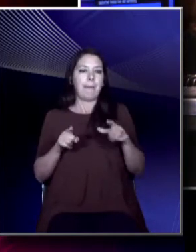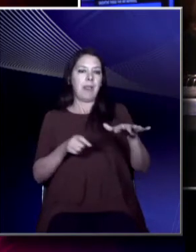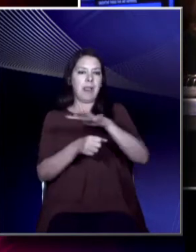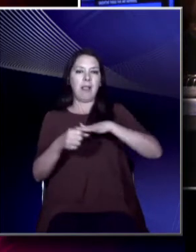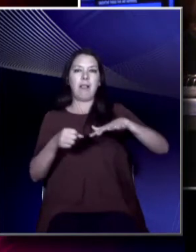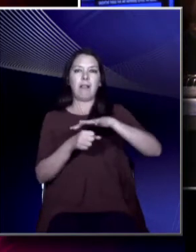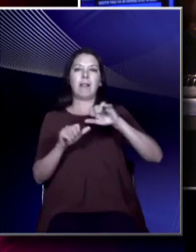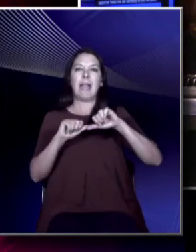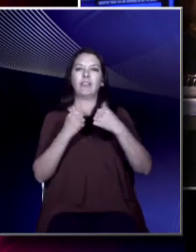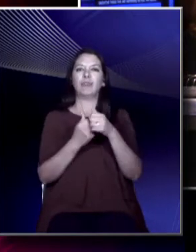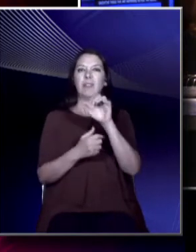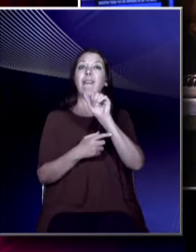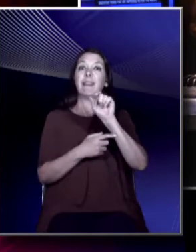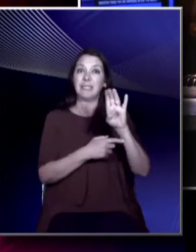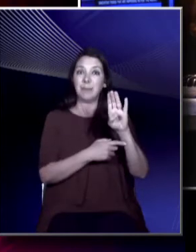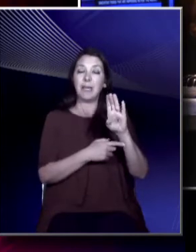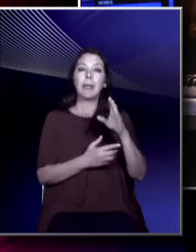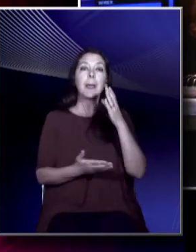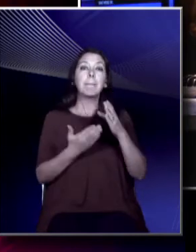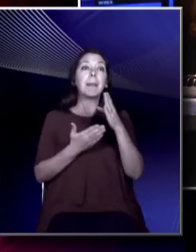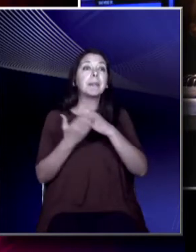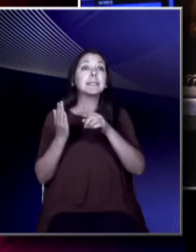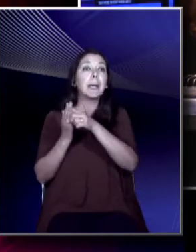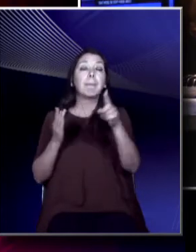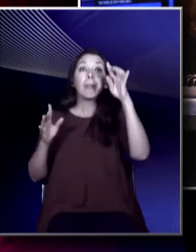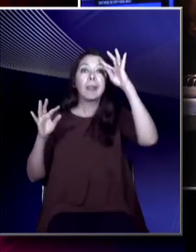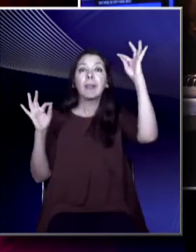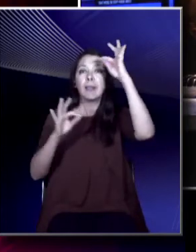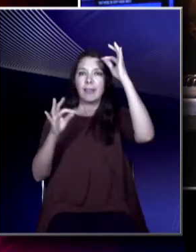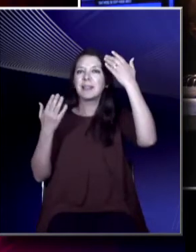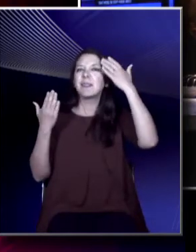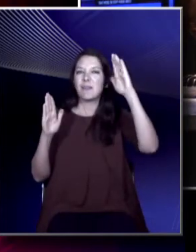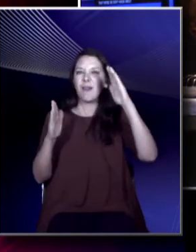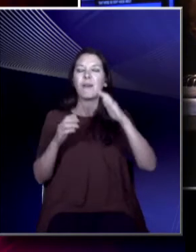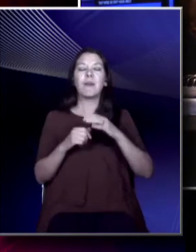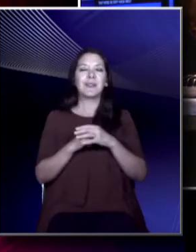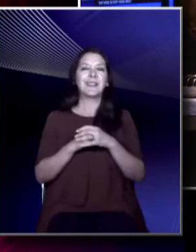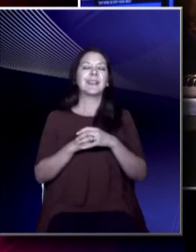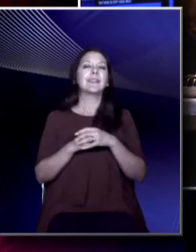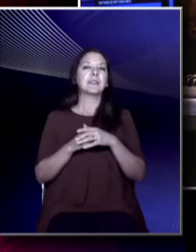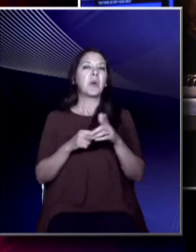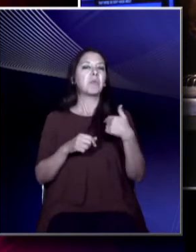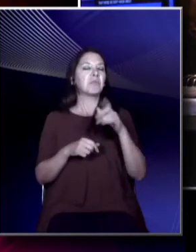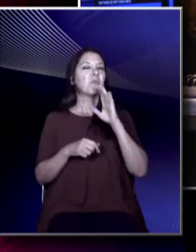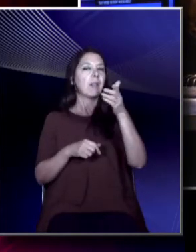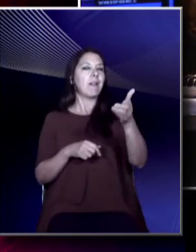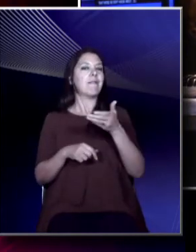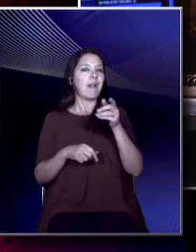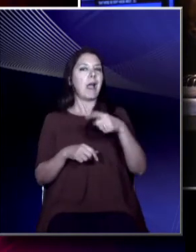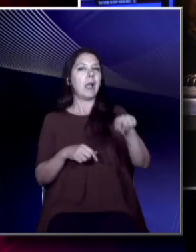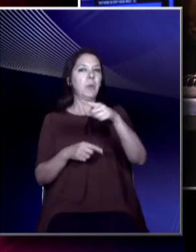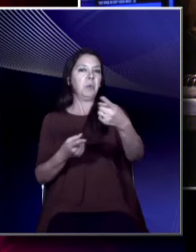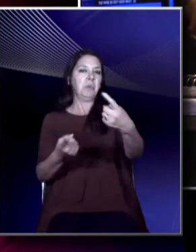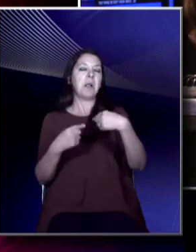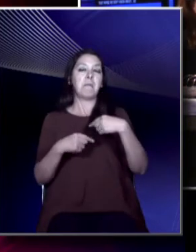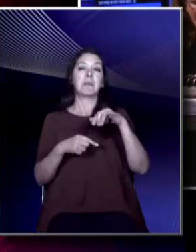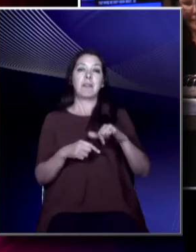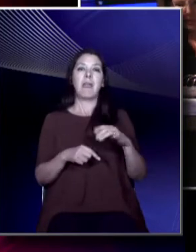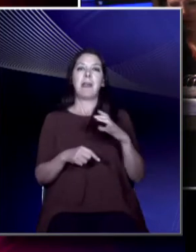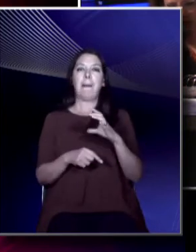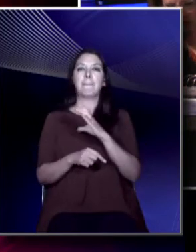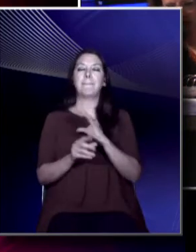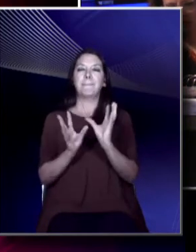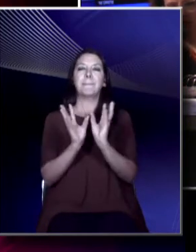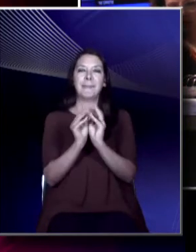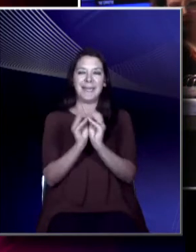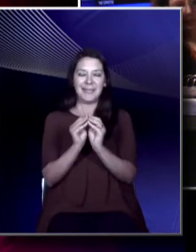agency that maybe we don't know about. So we'll invite you to that committee